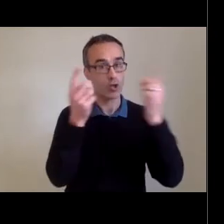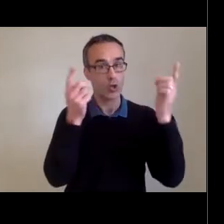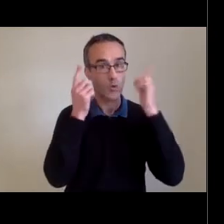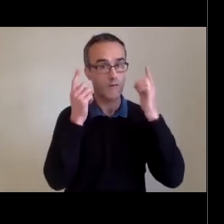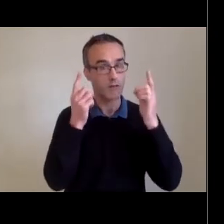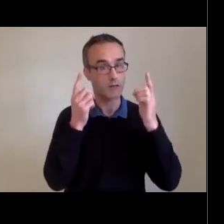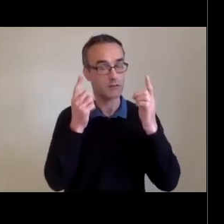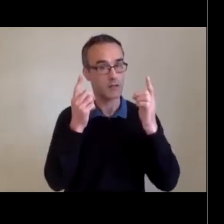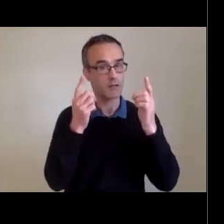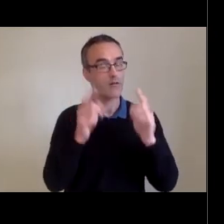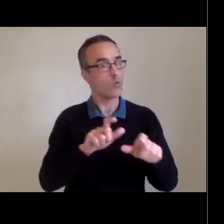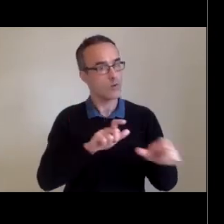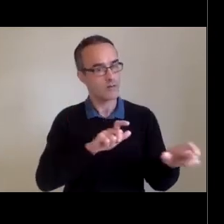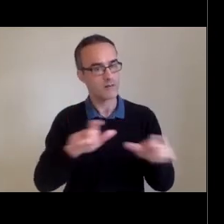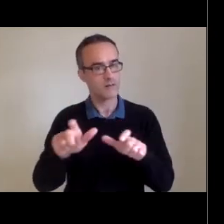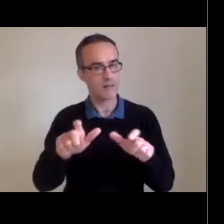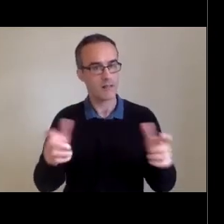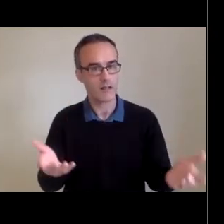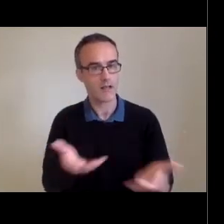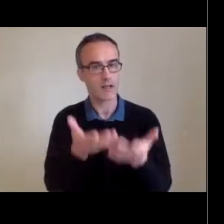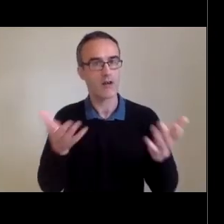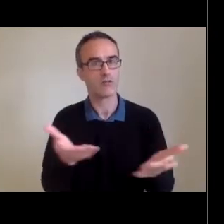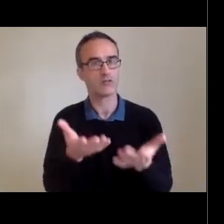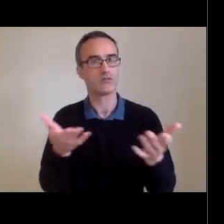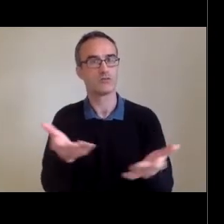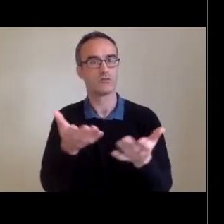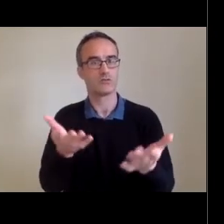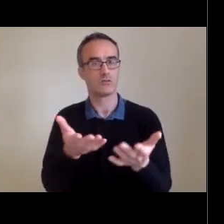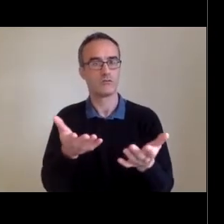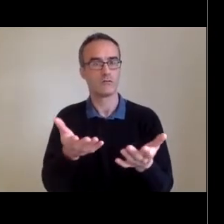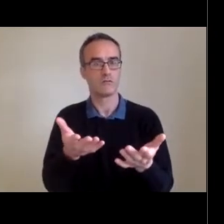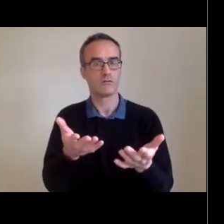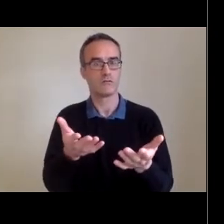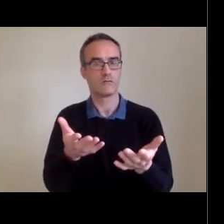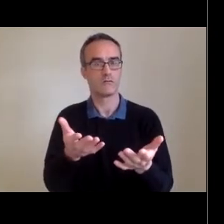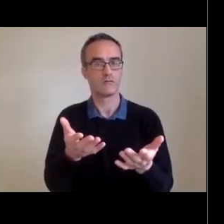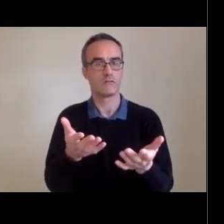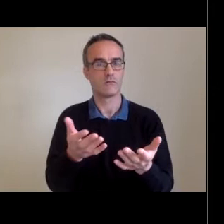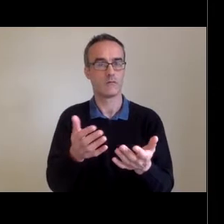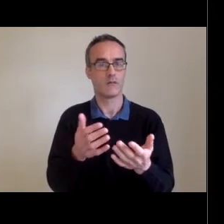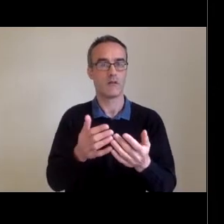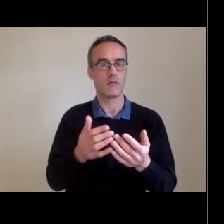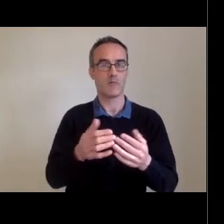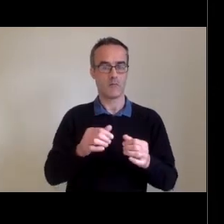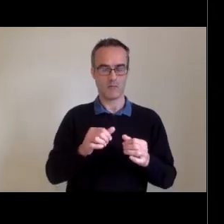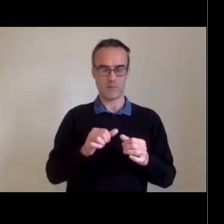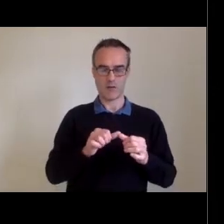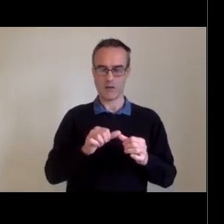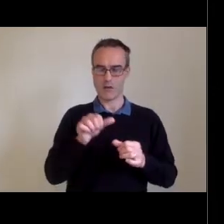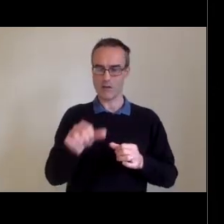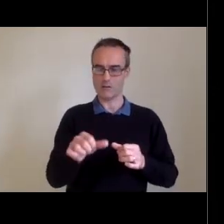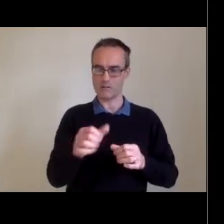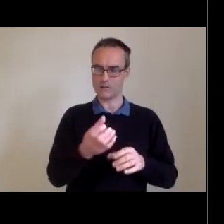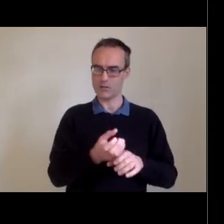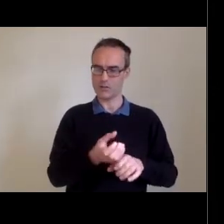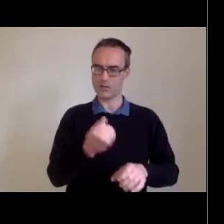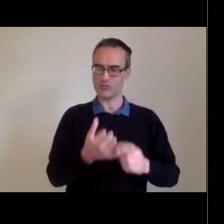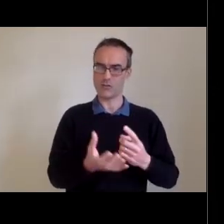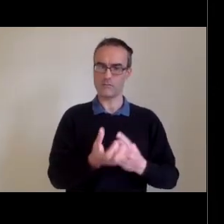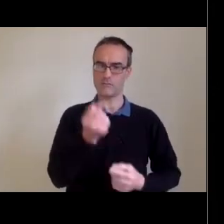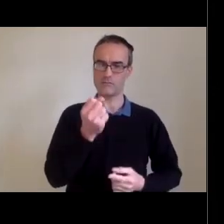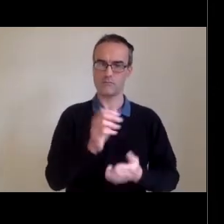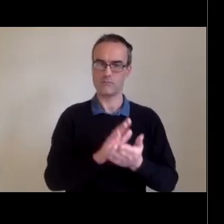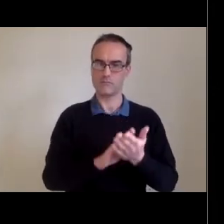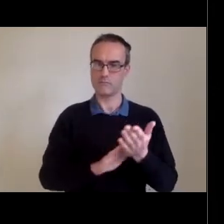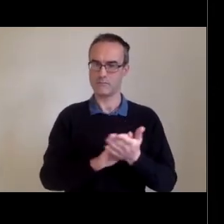them. But on graduation, we have shortage of early career